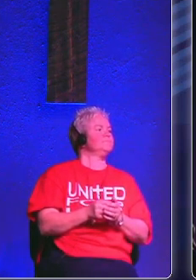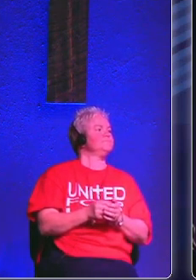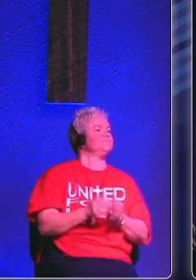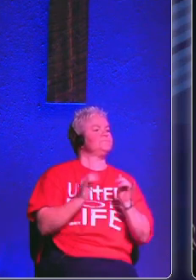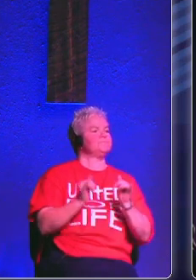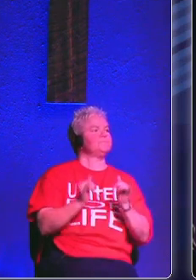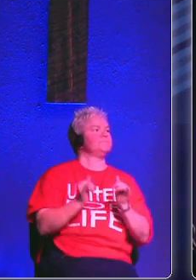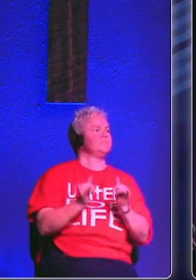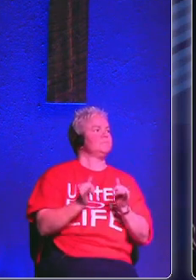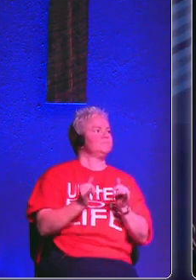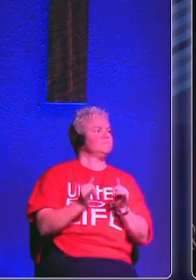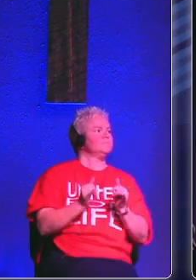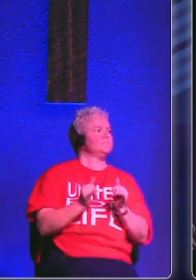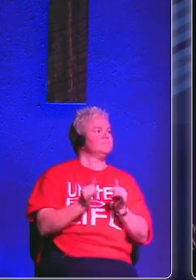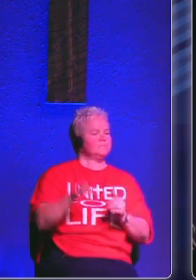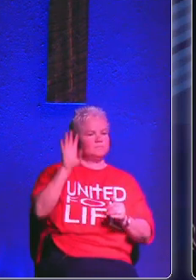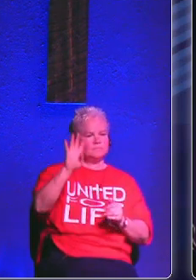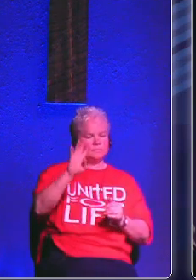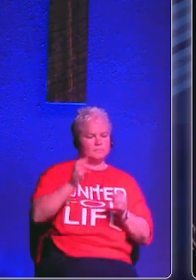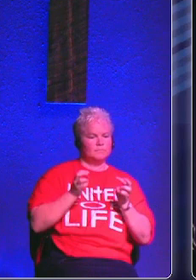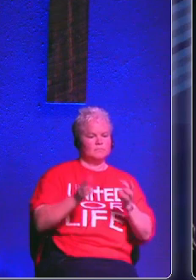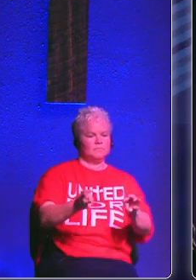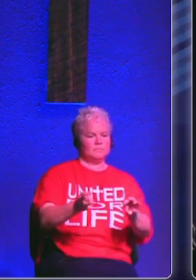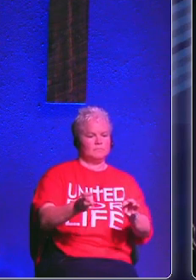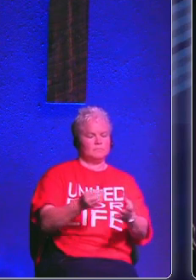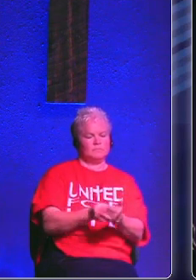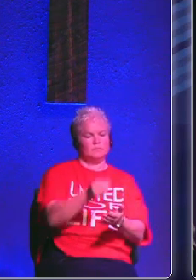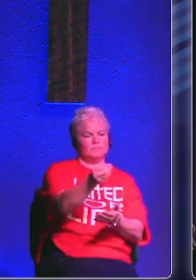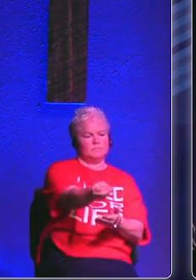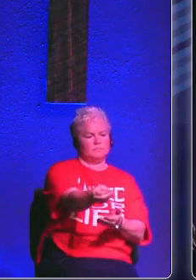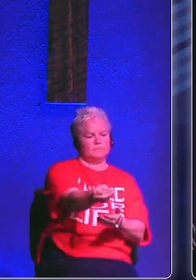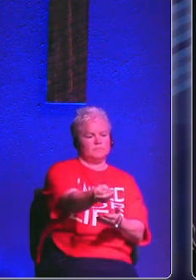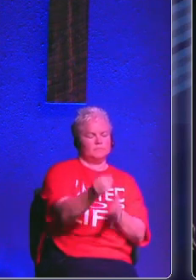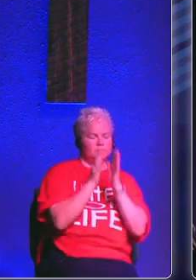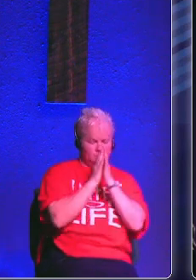So participate in that. Four ways to give, right?